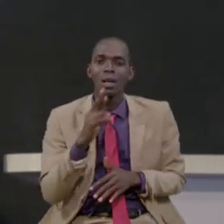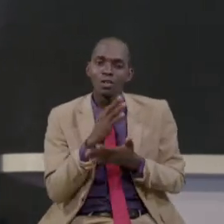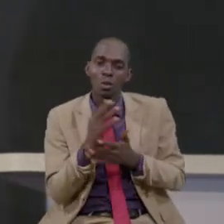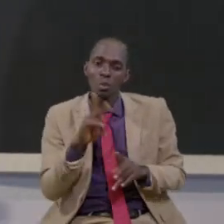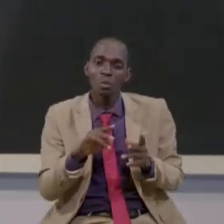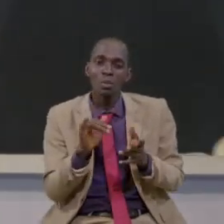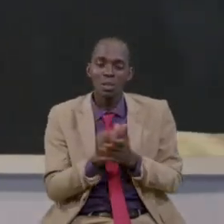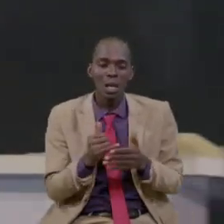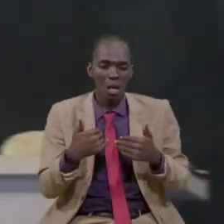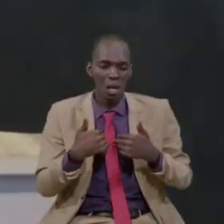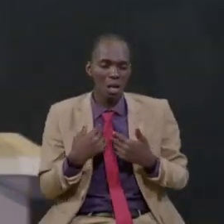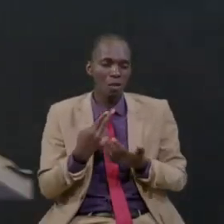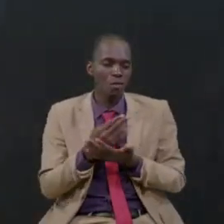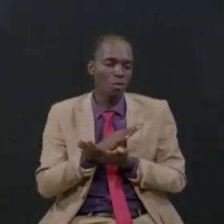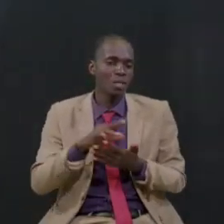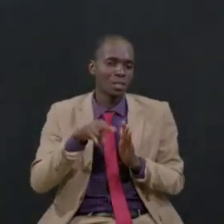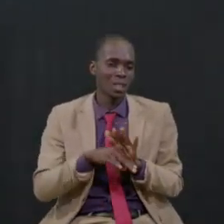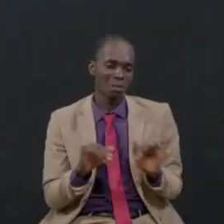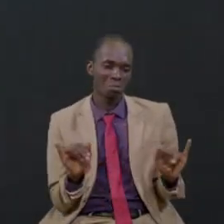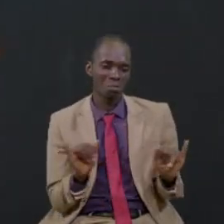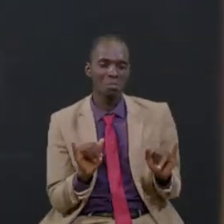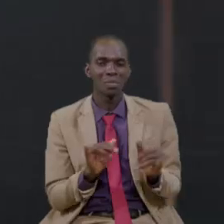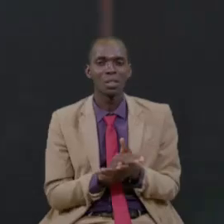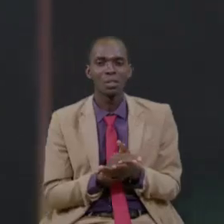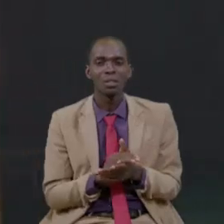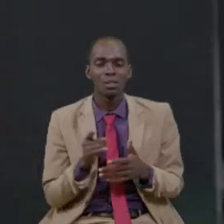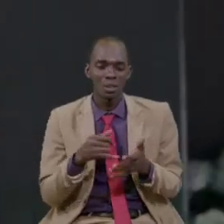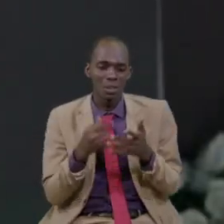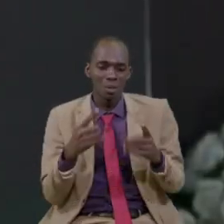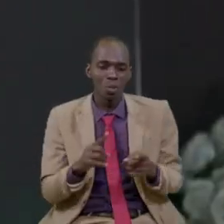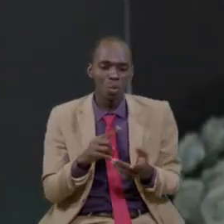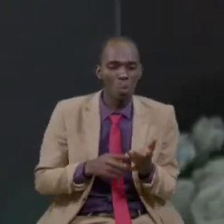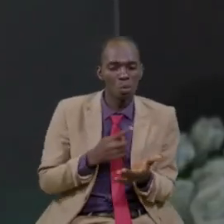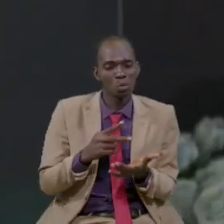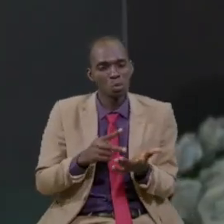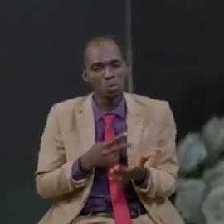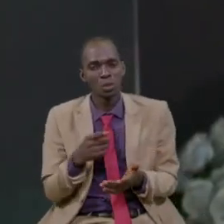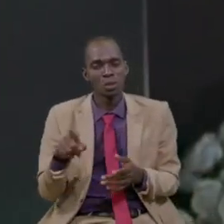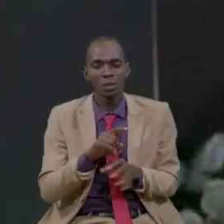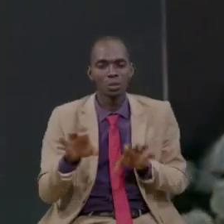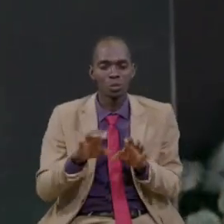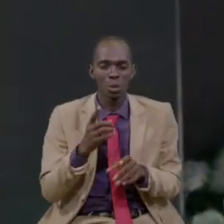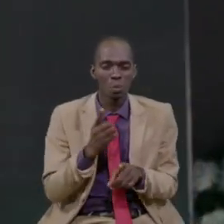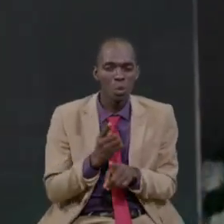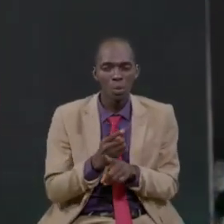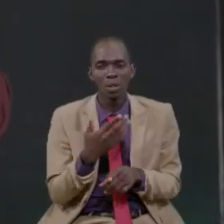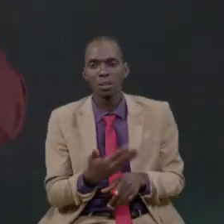happens that once or twice a day they say the right thing, they do the right thing. No. But the